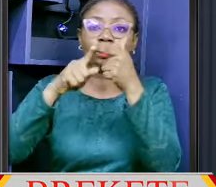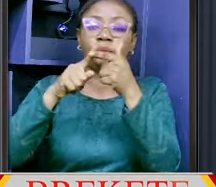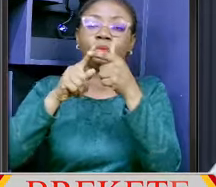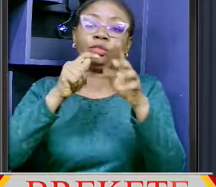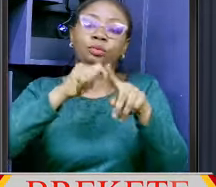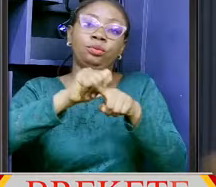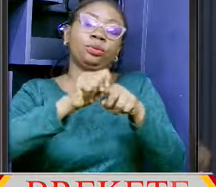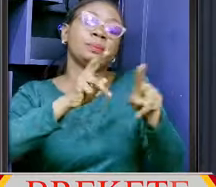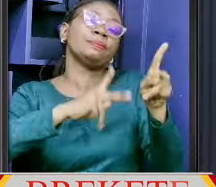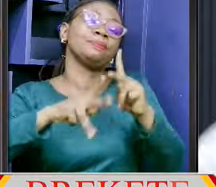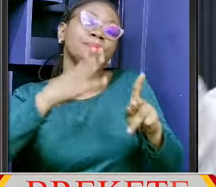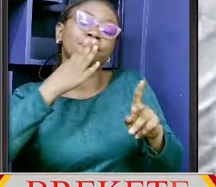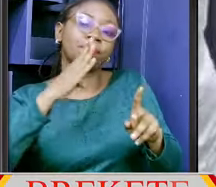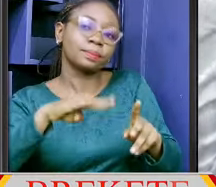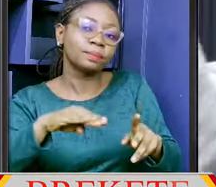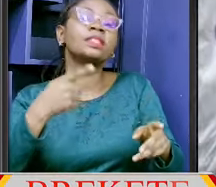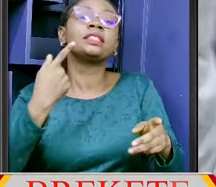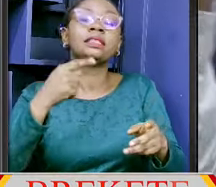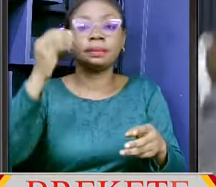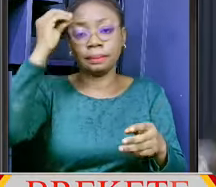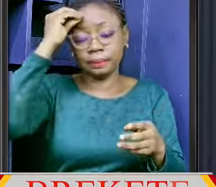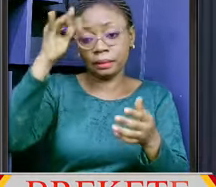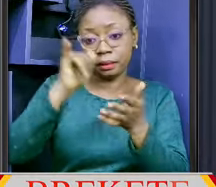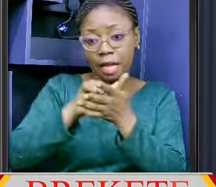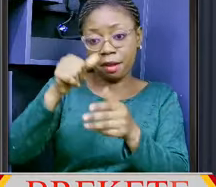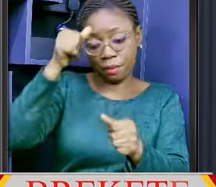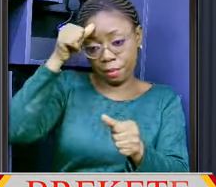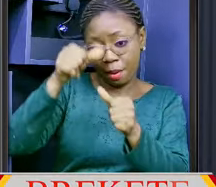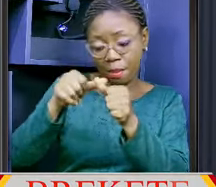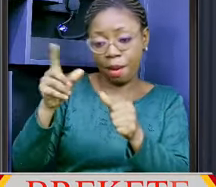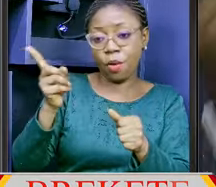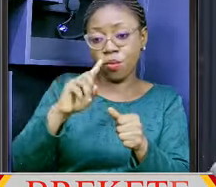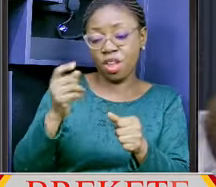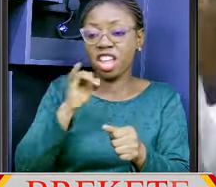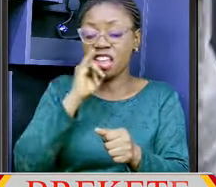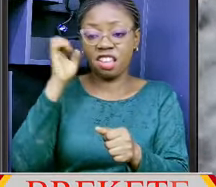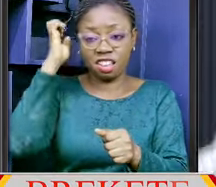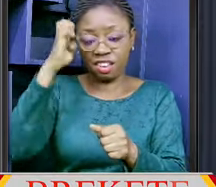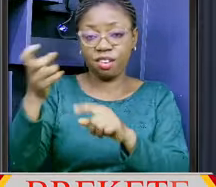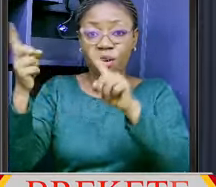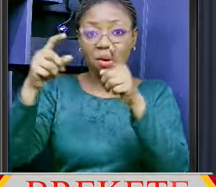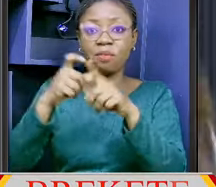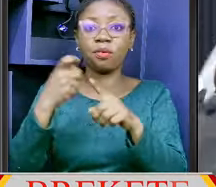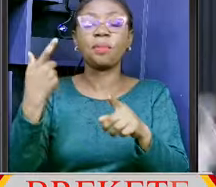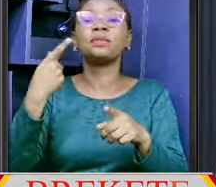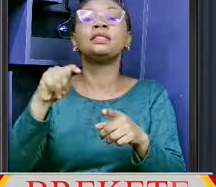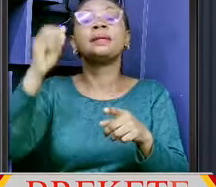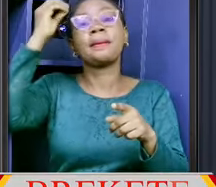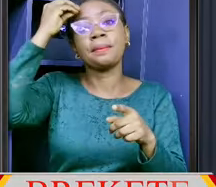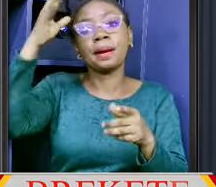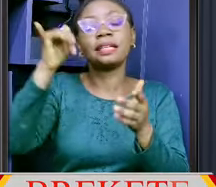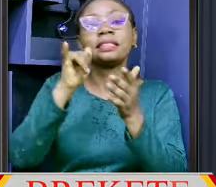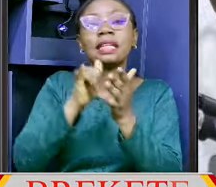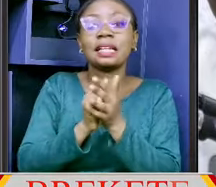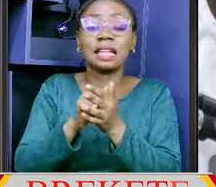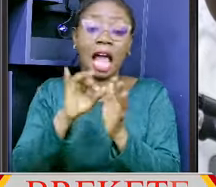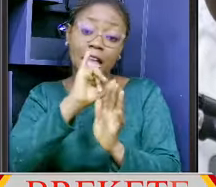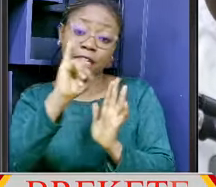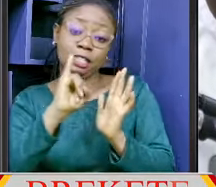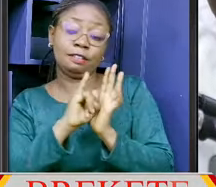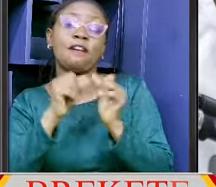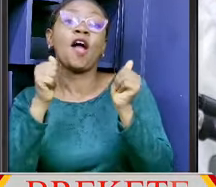at all, sir. The man where they remember where he come from. Yes, sir. The man where they identify with the ordinary